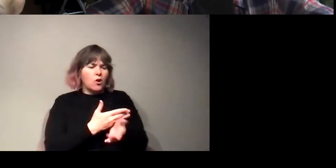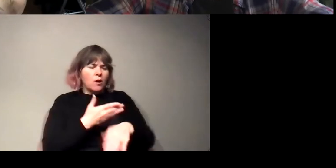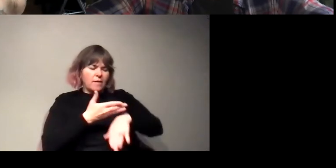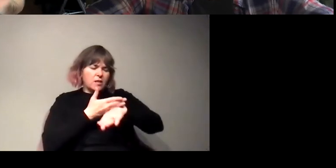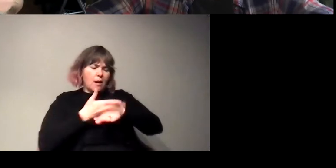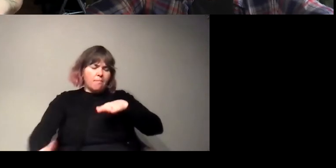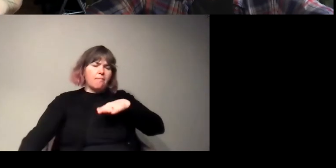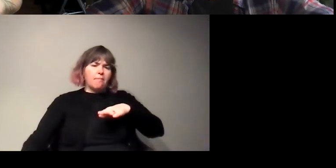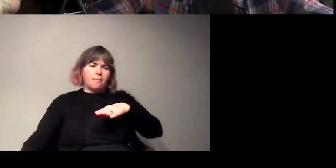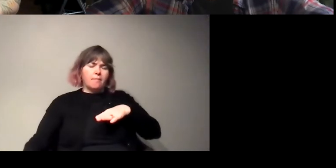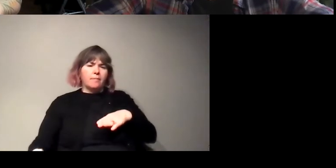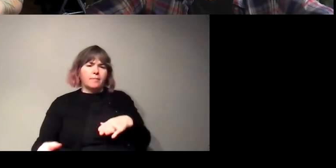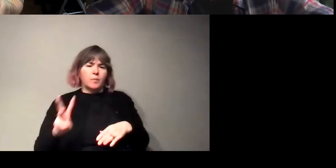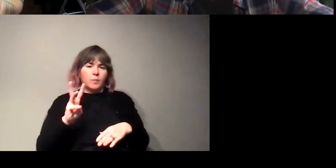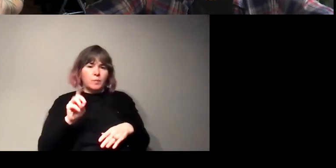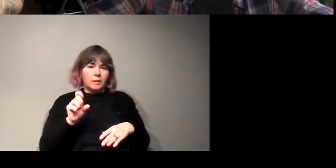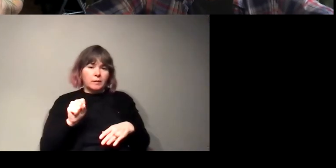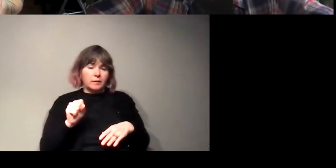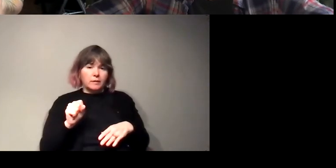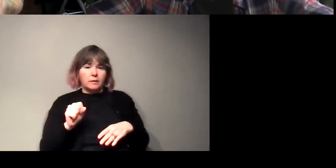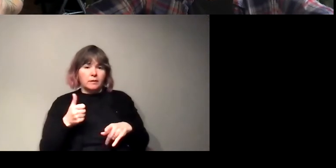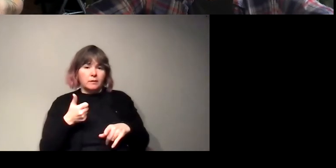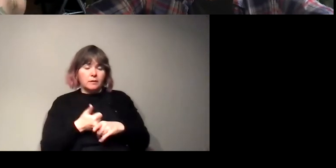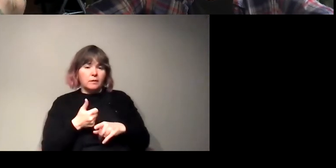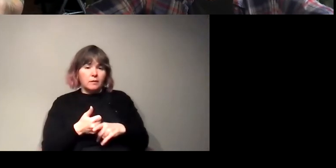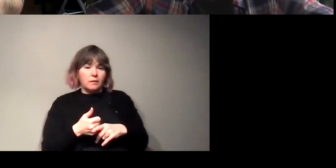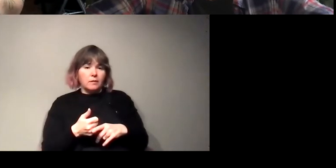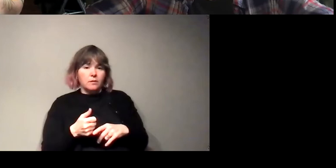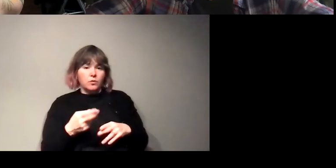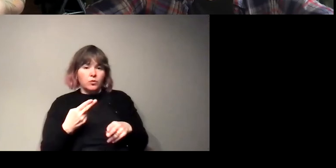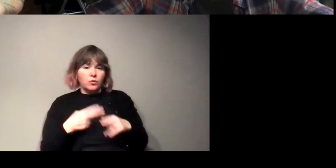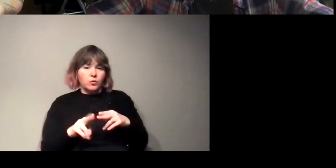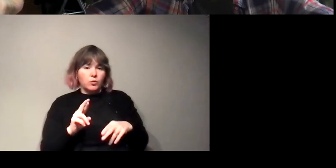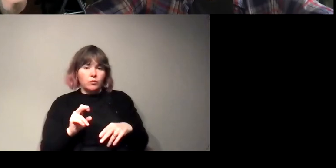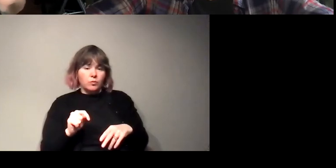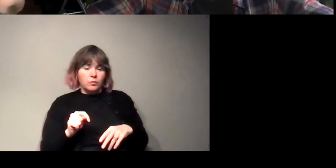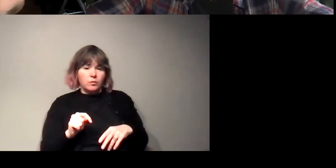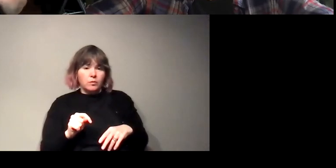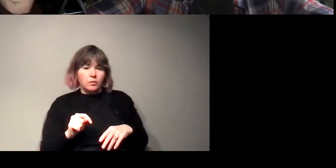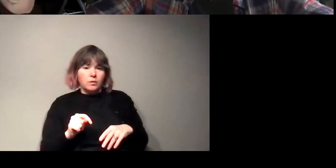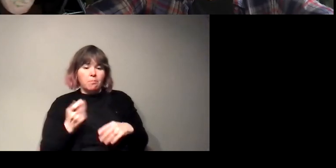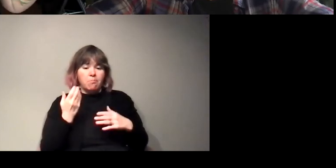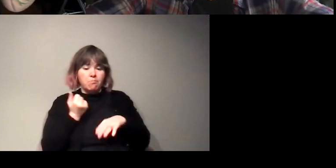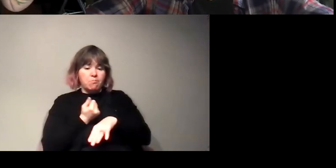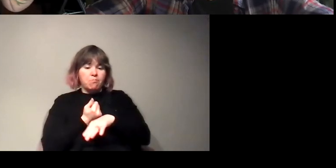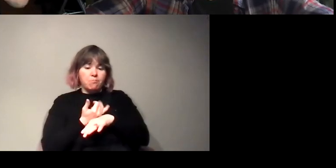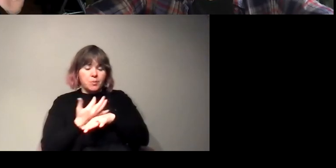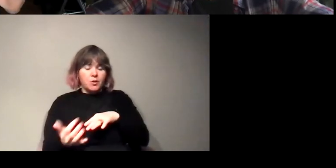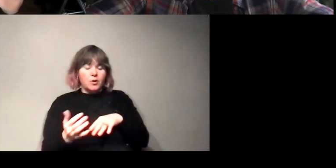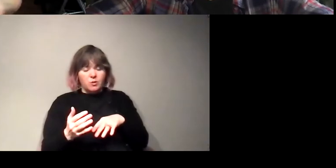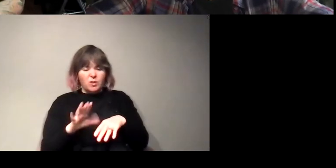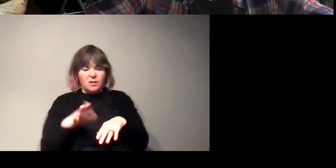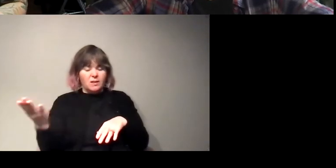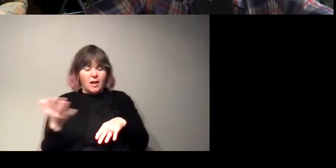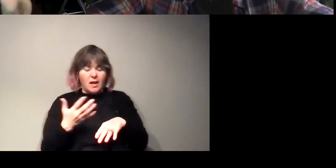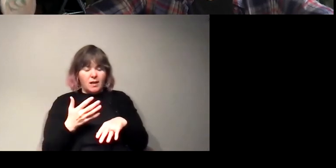And when your weeds have very short roots, when they get burned, they like freak out and die. It's